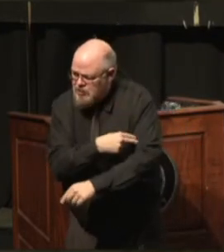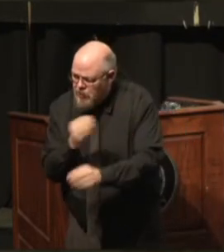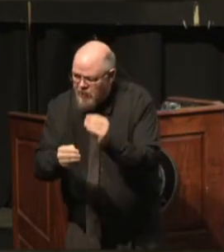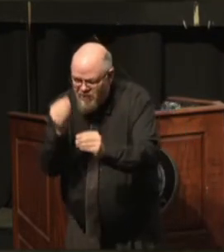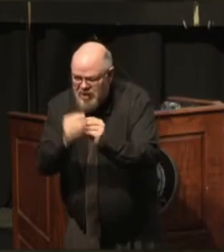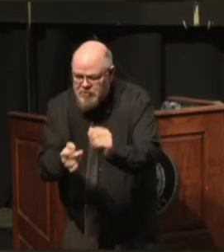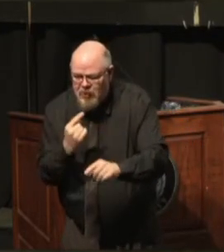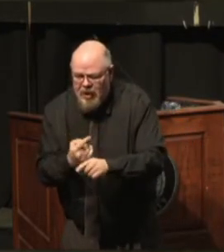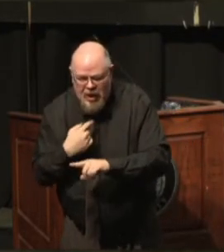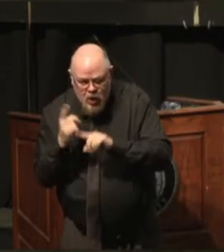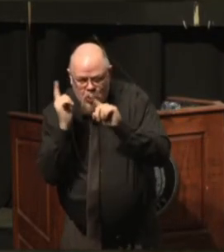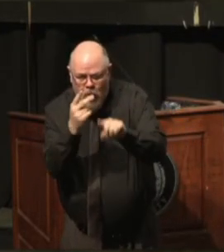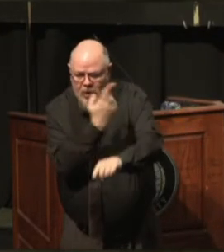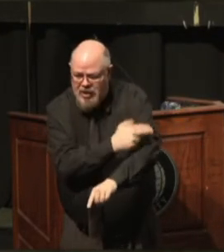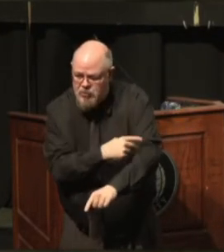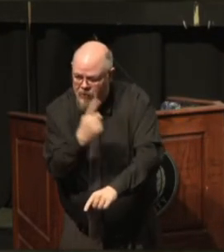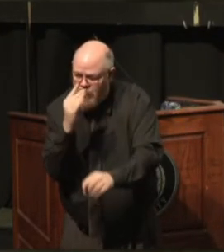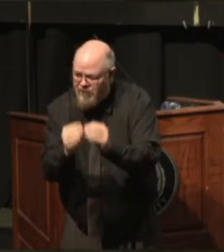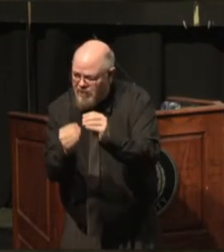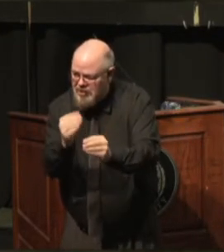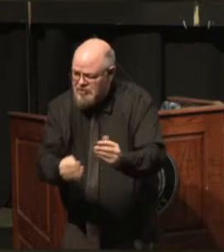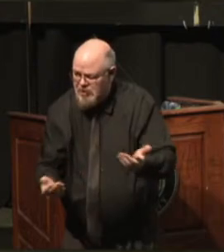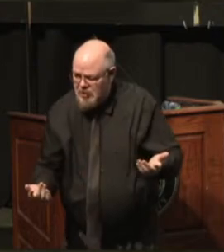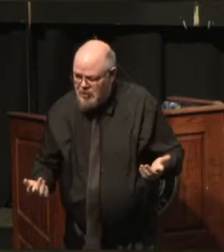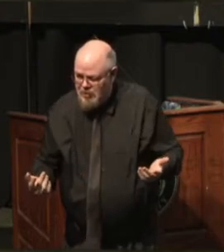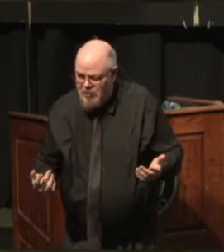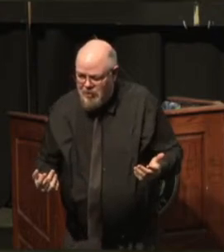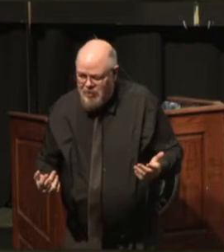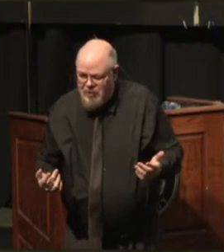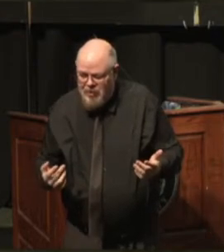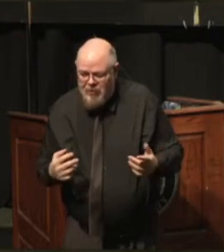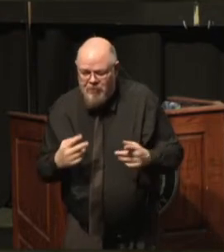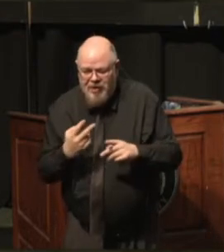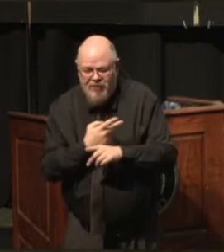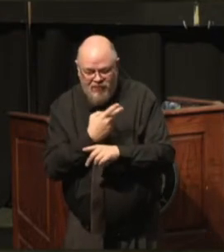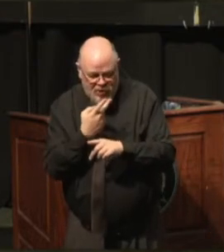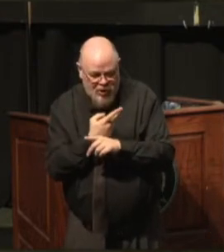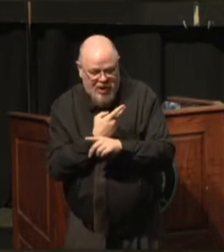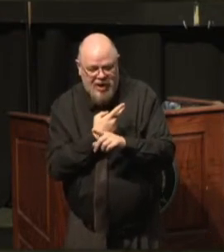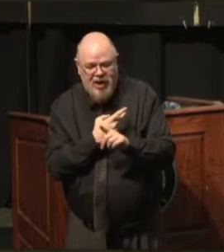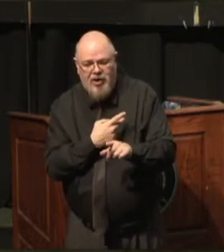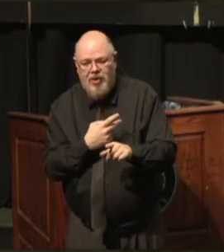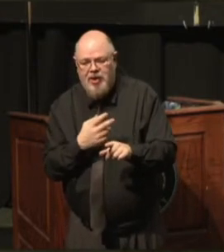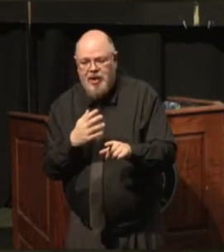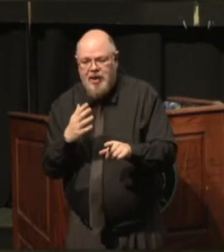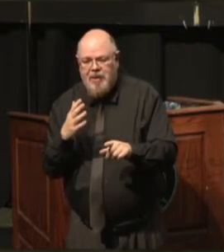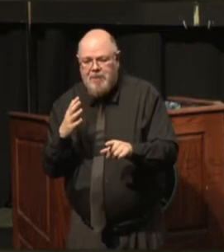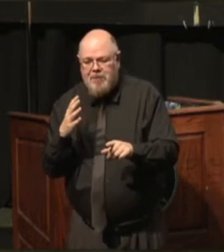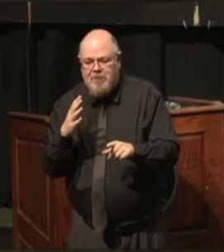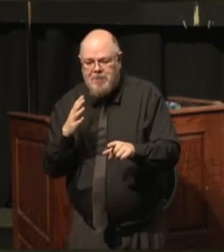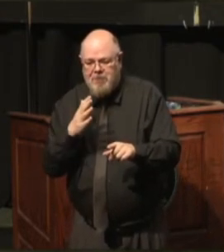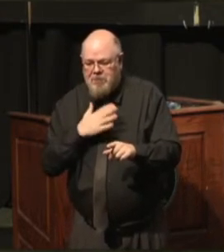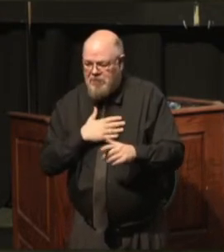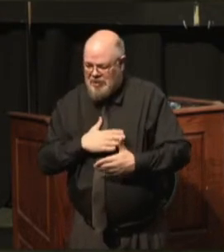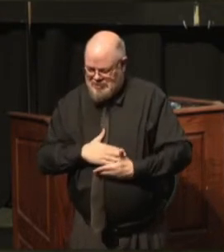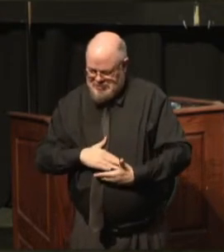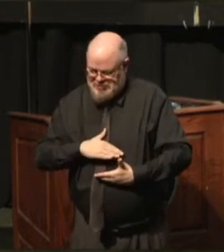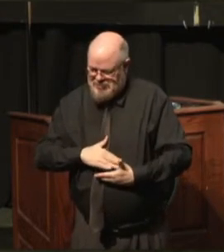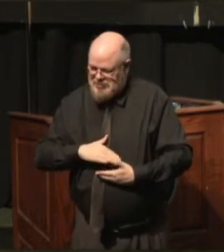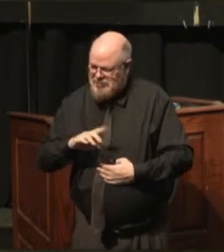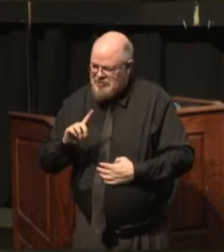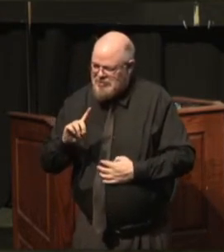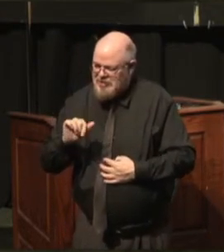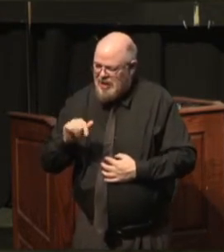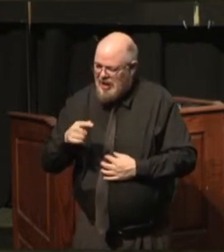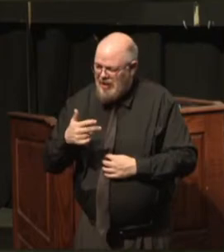we go to the hospital, to get fixed. That's what I'm thinking. But I freaked out because my diaphragm was compromised, right? And I've